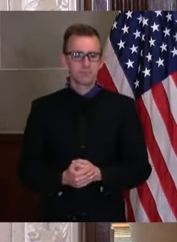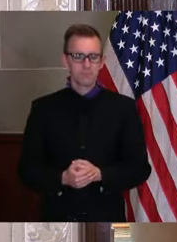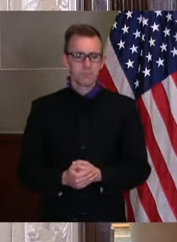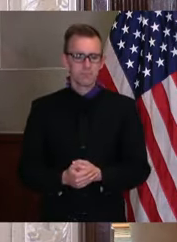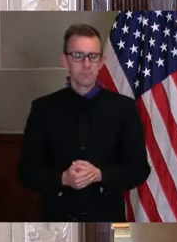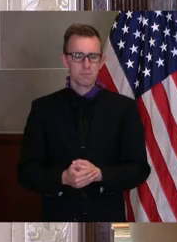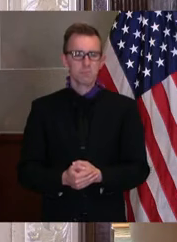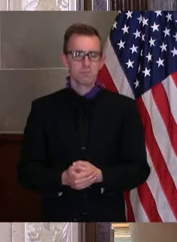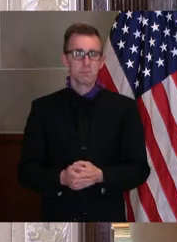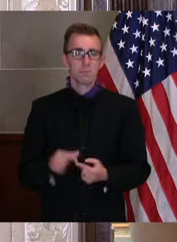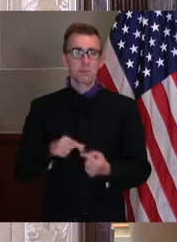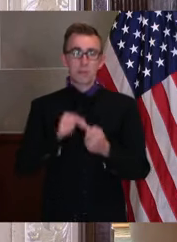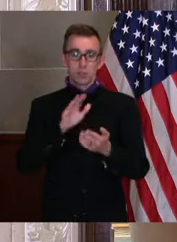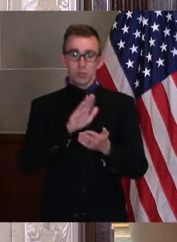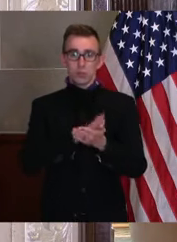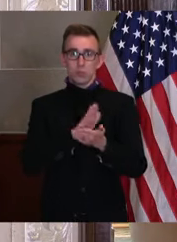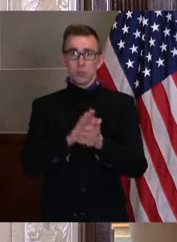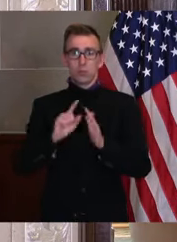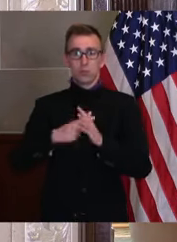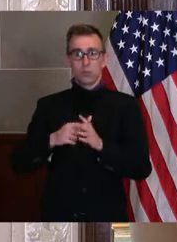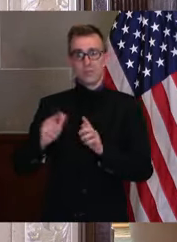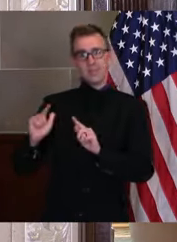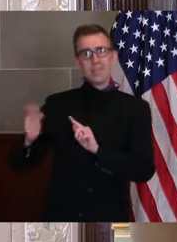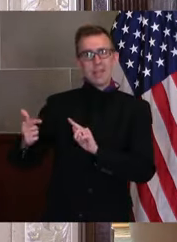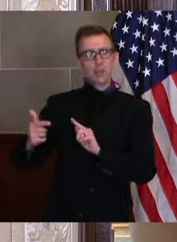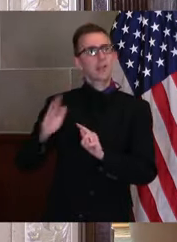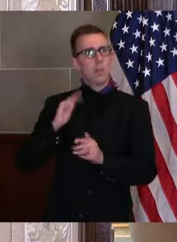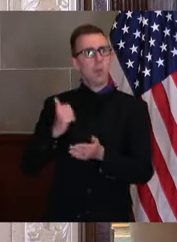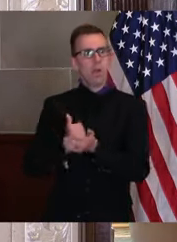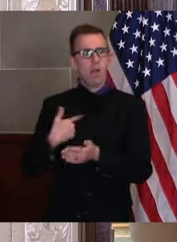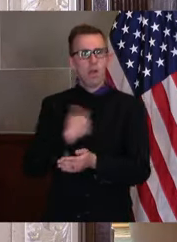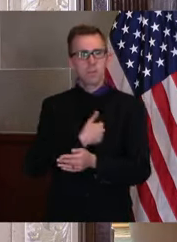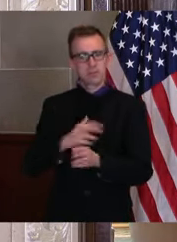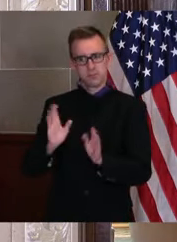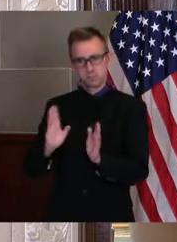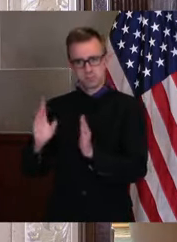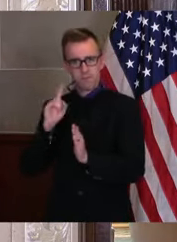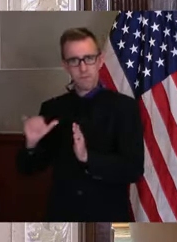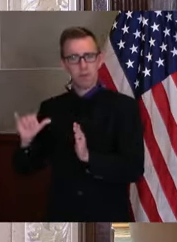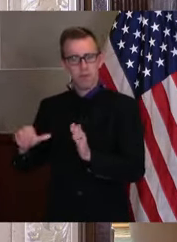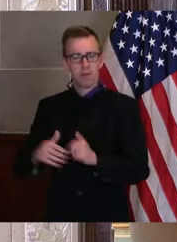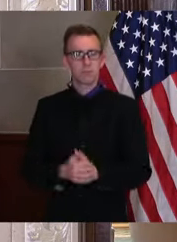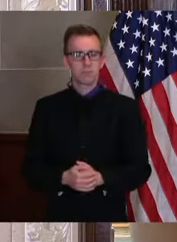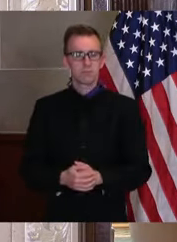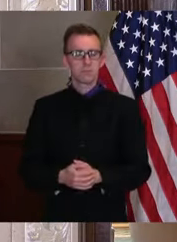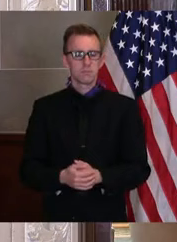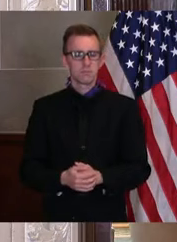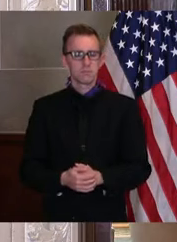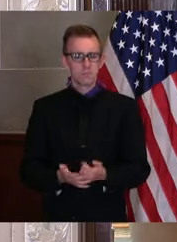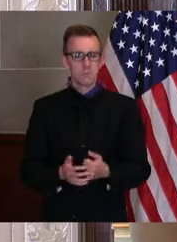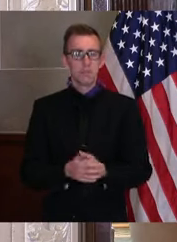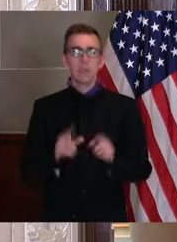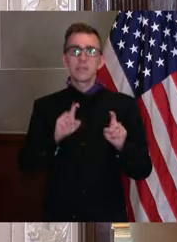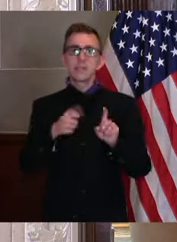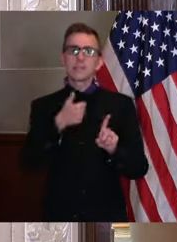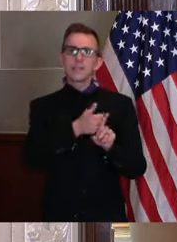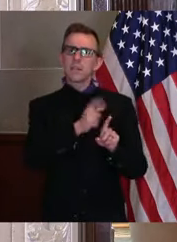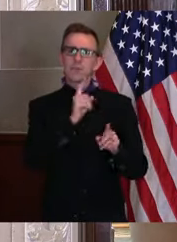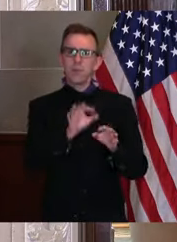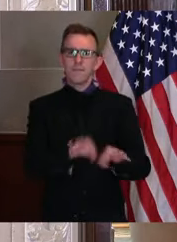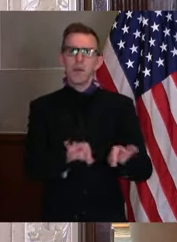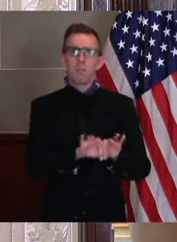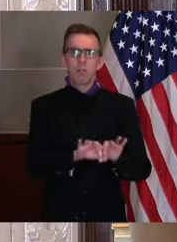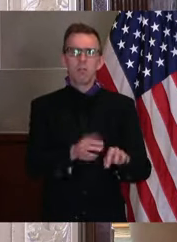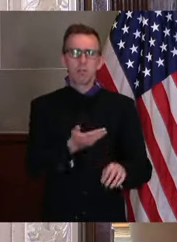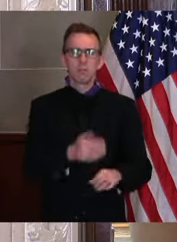everybody down the road, especially with school starting and everything. So, there's kind of two parts to that testing. But the testing is just valuable. I mean, we